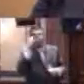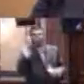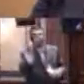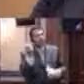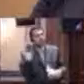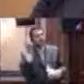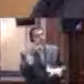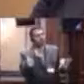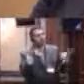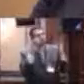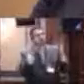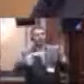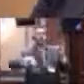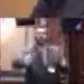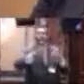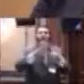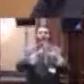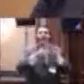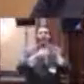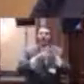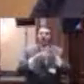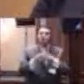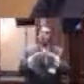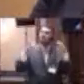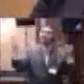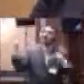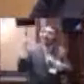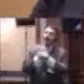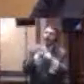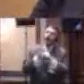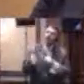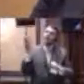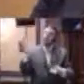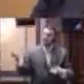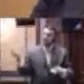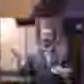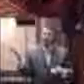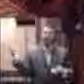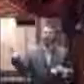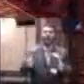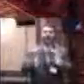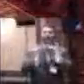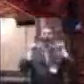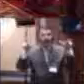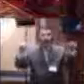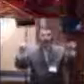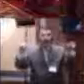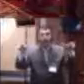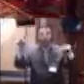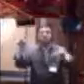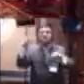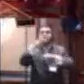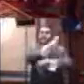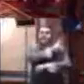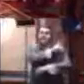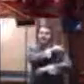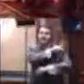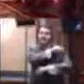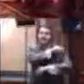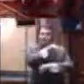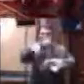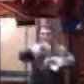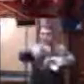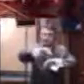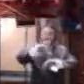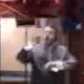Palestinian state will be declared by the General Assembly of the UN, and therefore would enjoy the observer